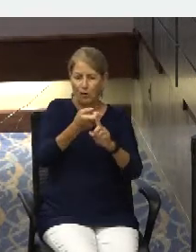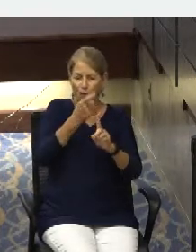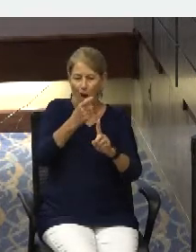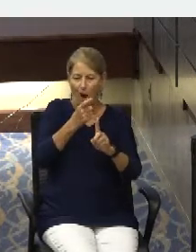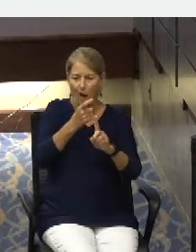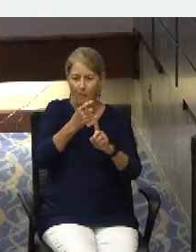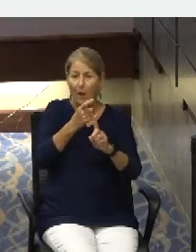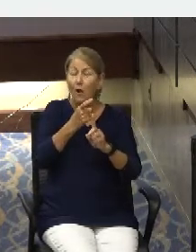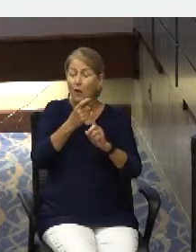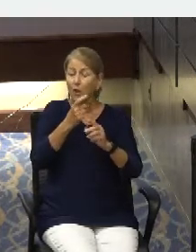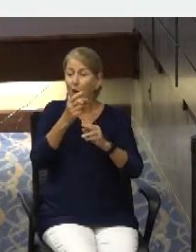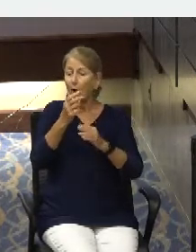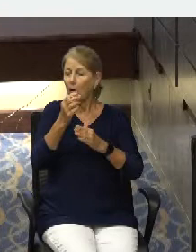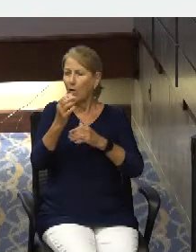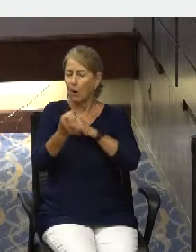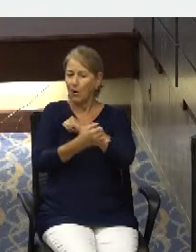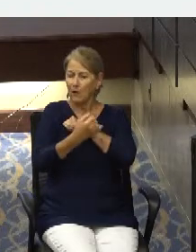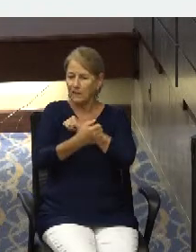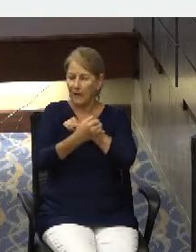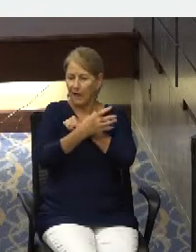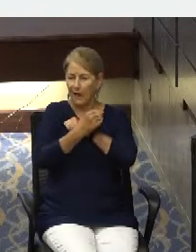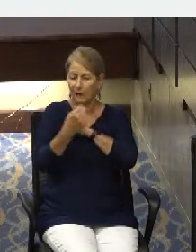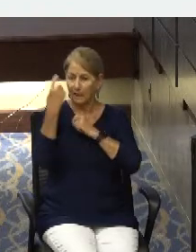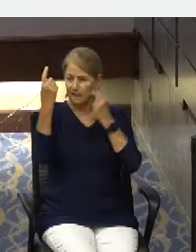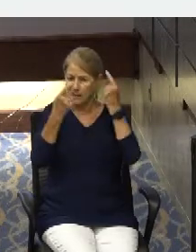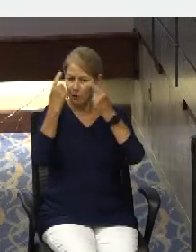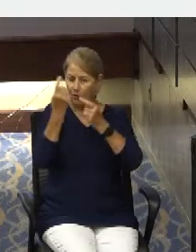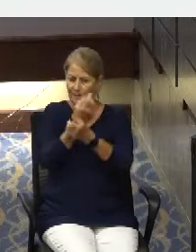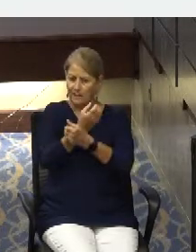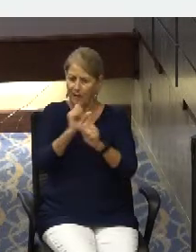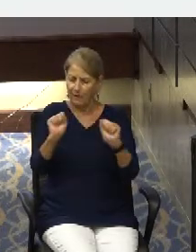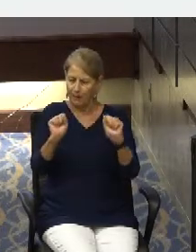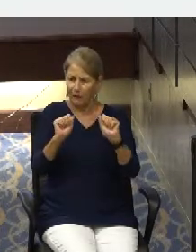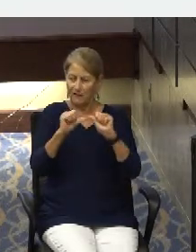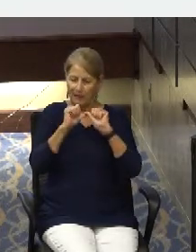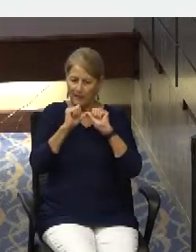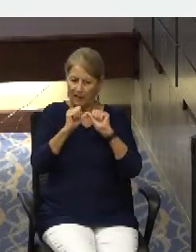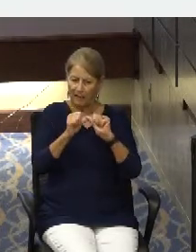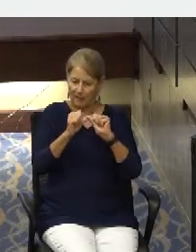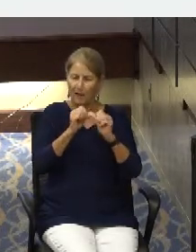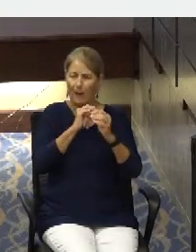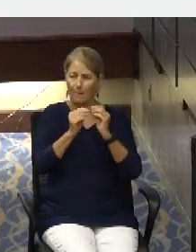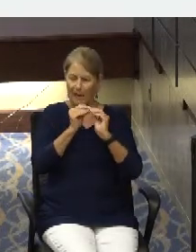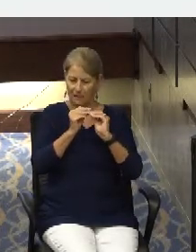also we wanted to consider safety, durability, and maintenance.